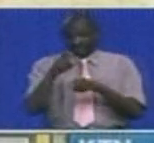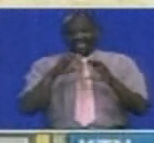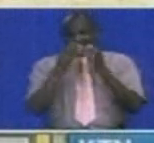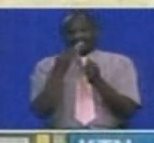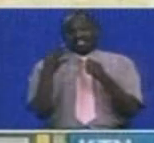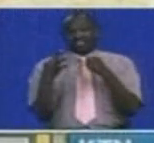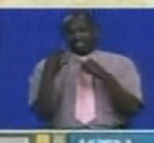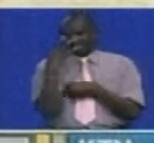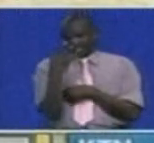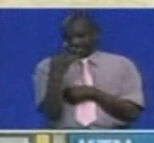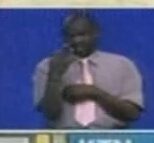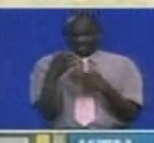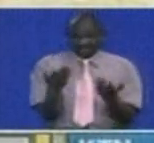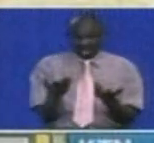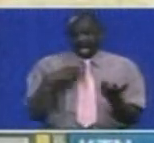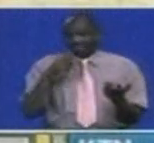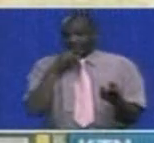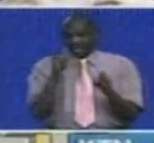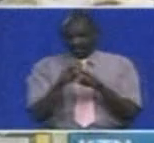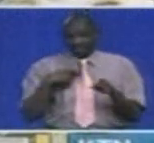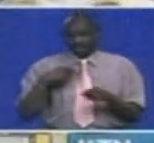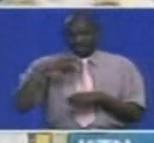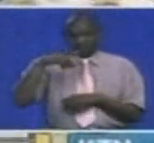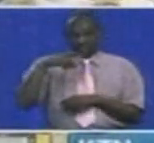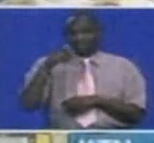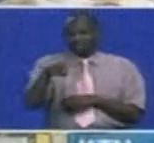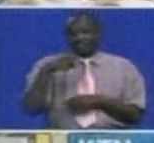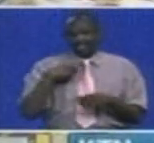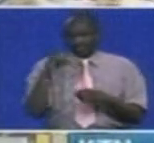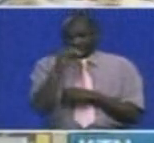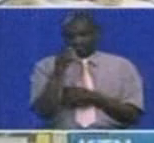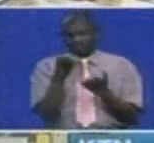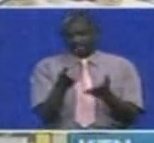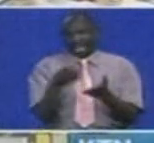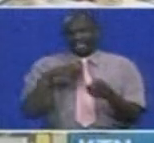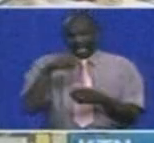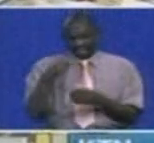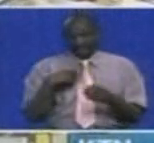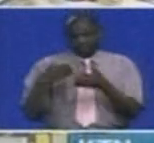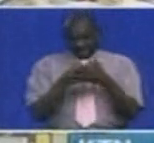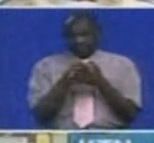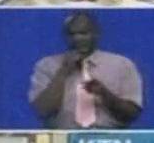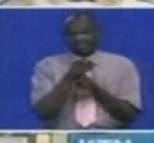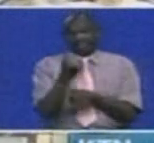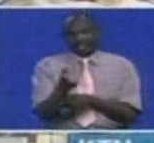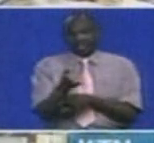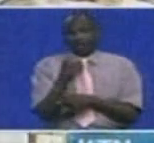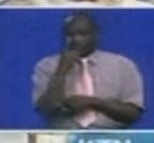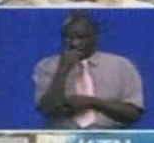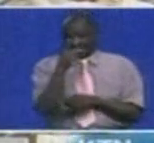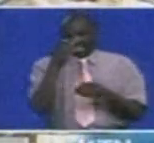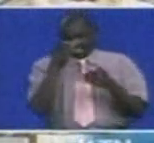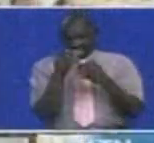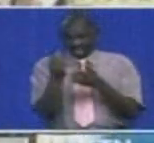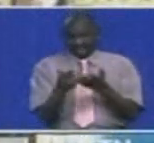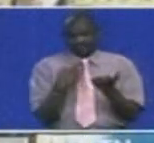pupil. Her 3-year-old brother, Peter Mwasia, who was in nursery school. And their baby brother, 1.5-year-old